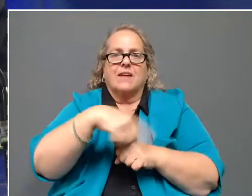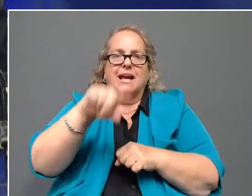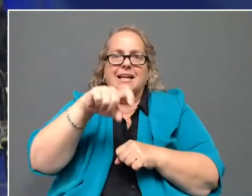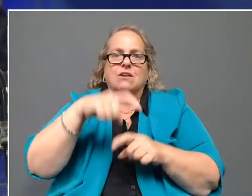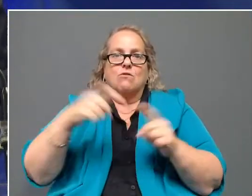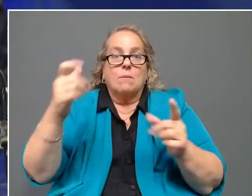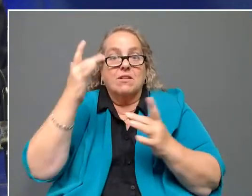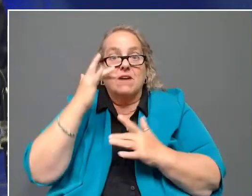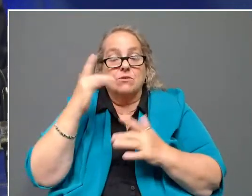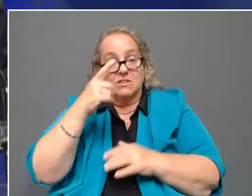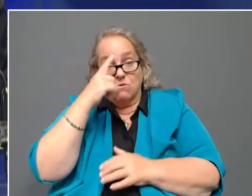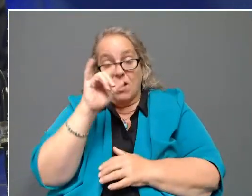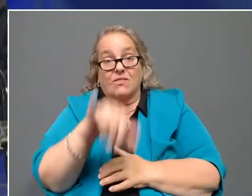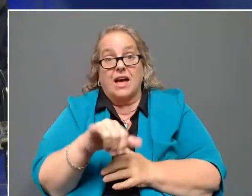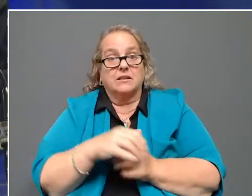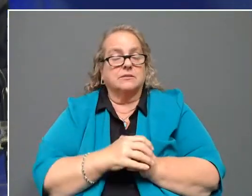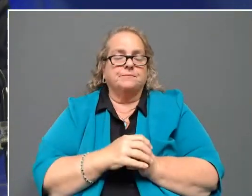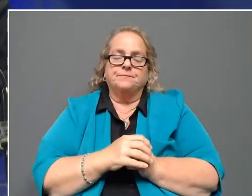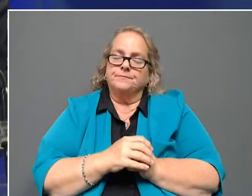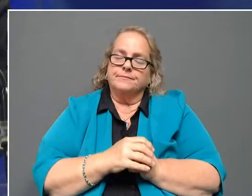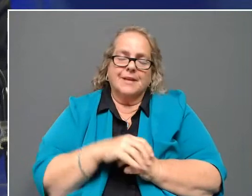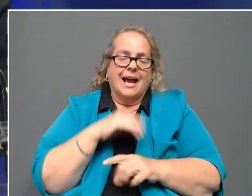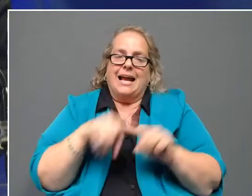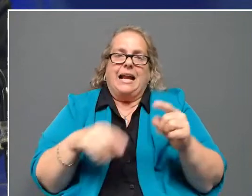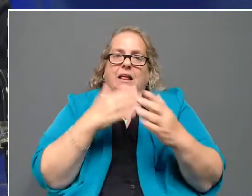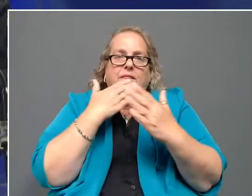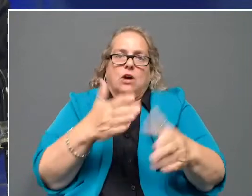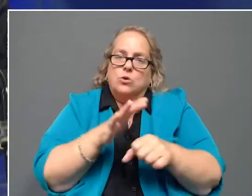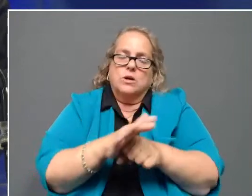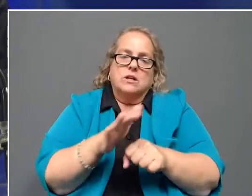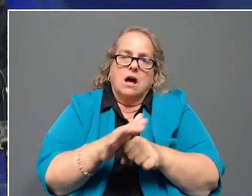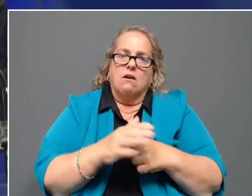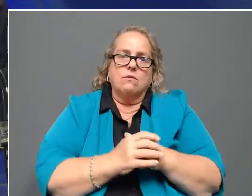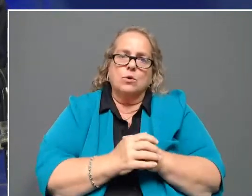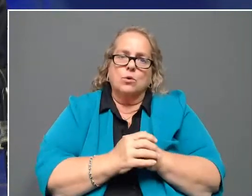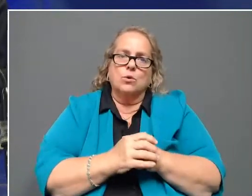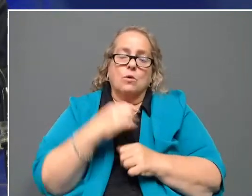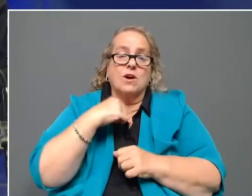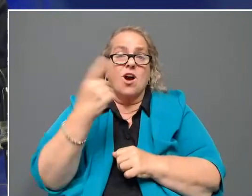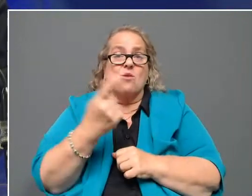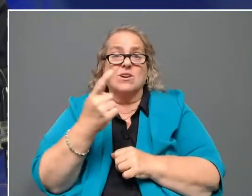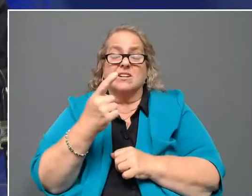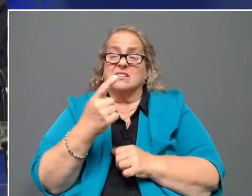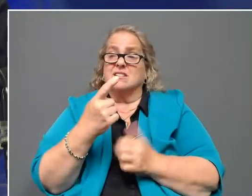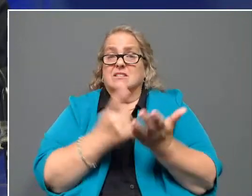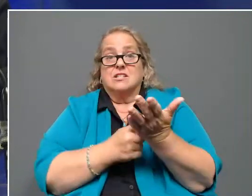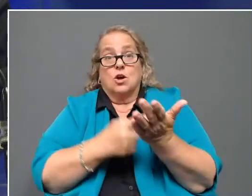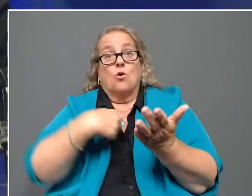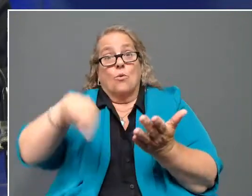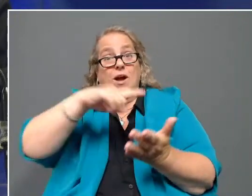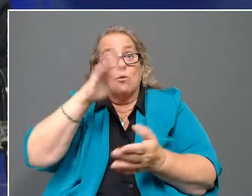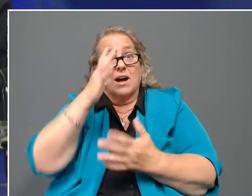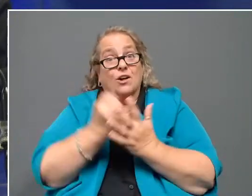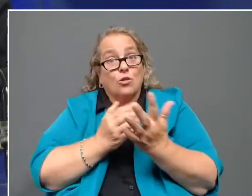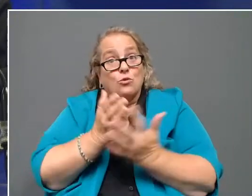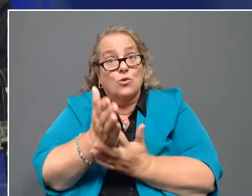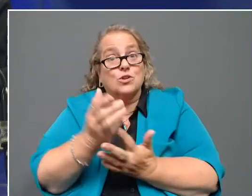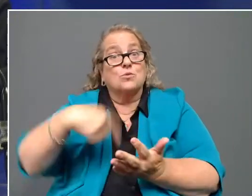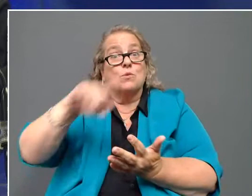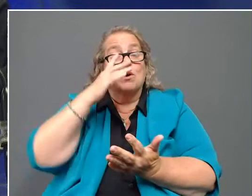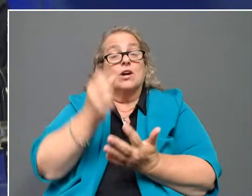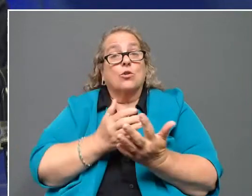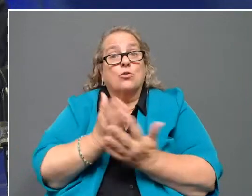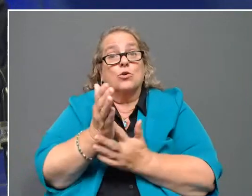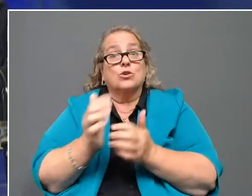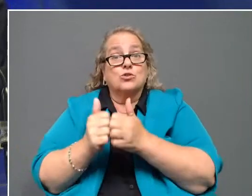that, I can't thank you enough. And we always talked about that we'll get through this and we'll get through this together. But getting